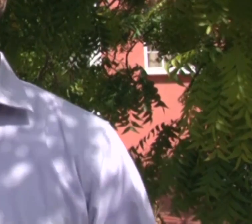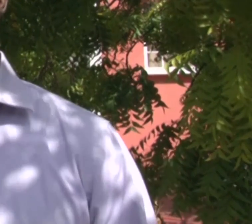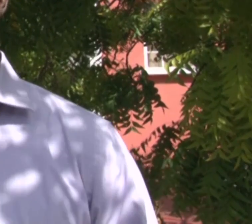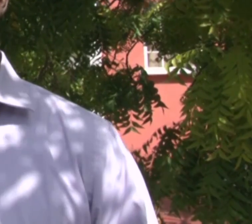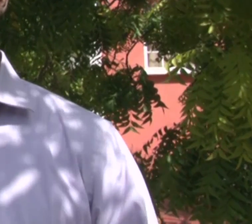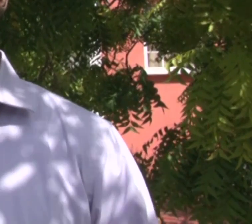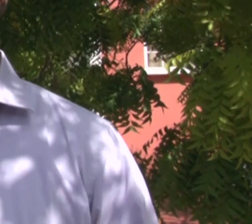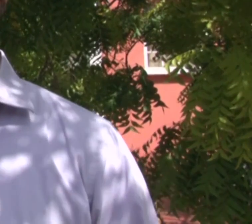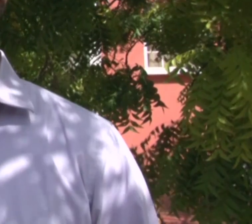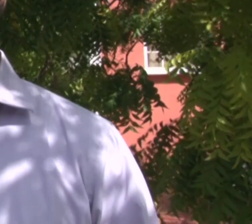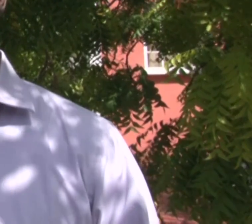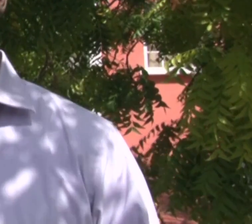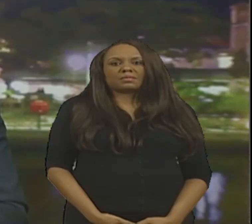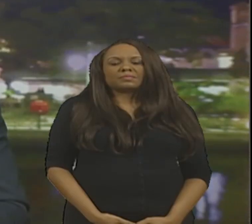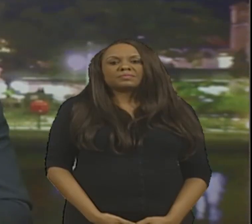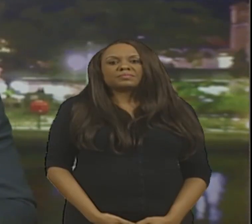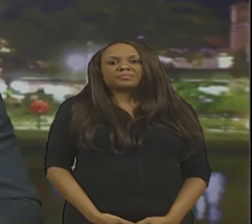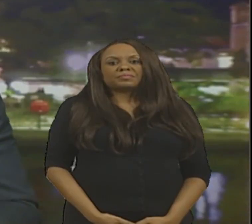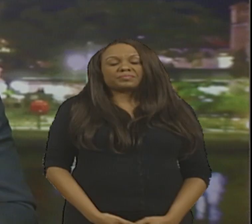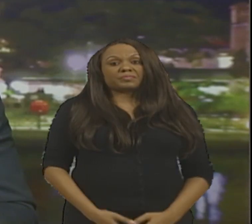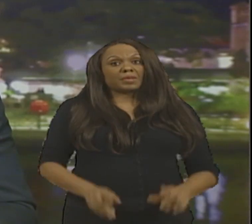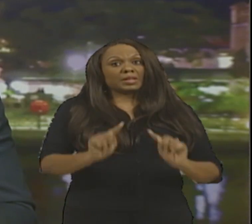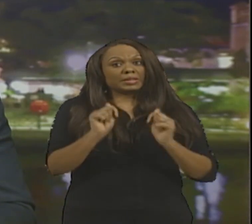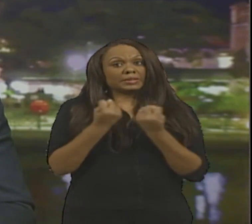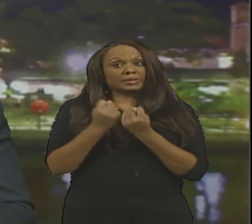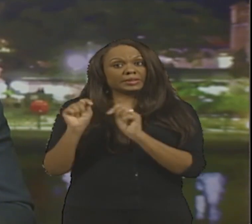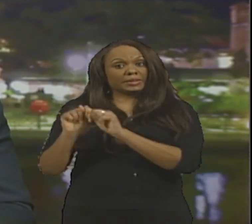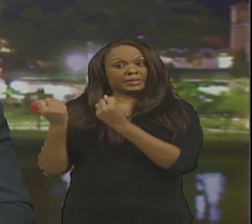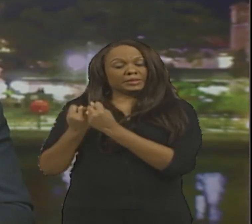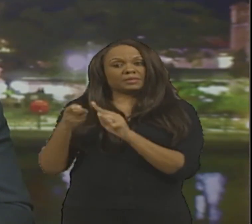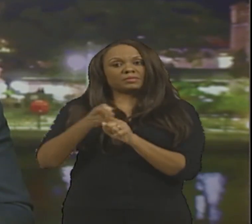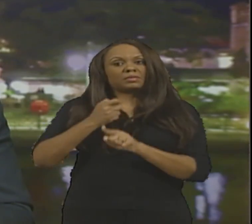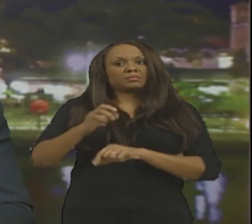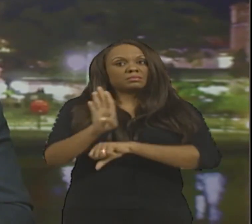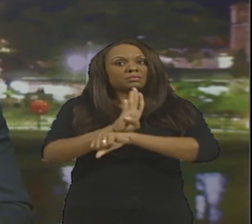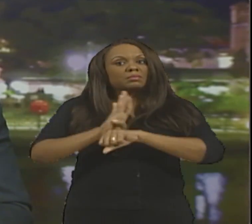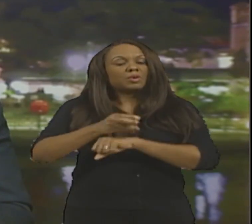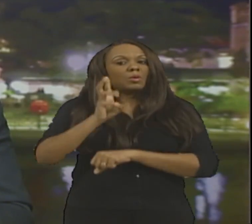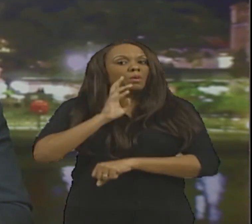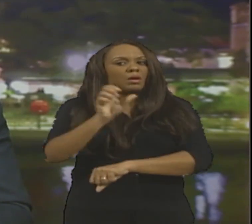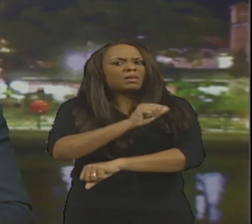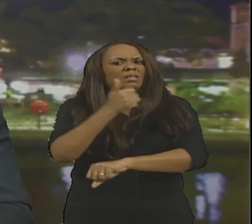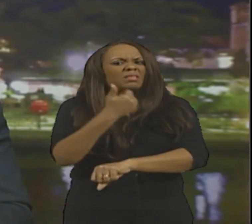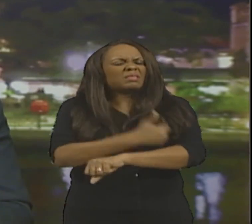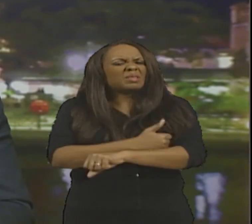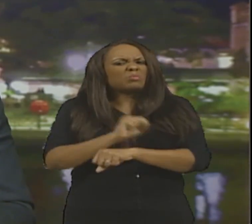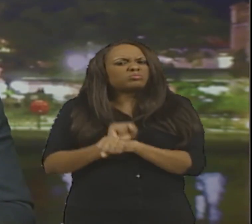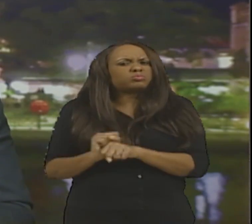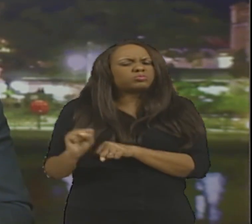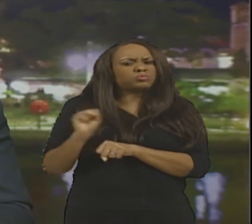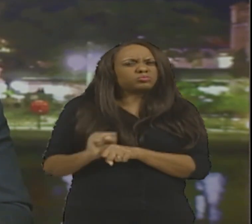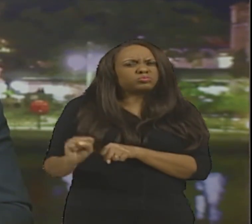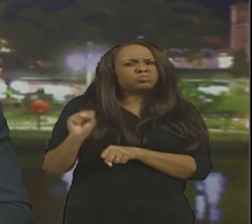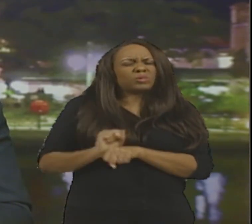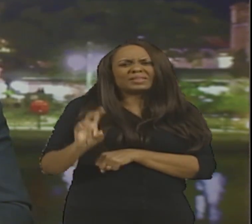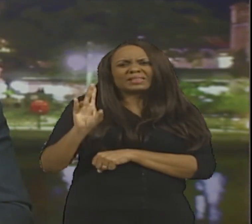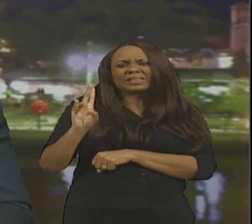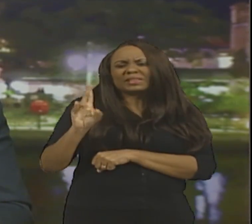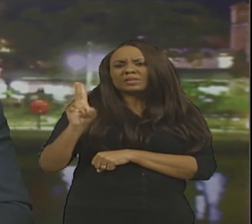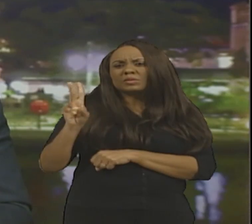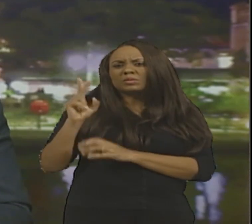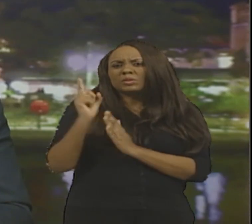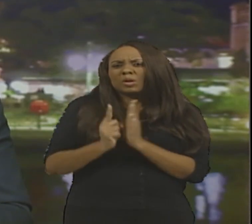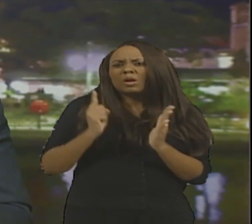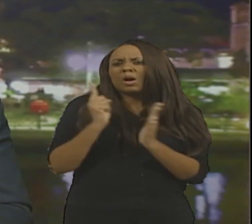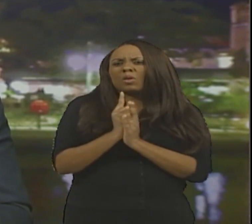429-8787, or any police station. Teams from the Barbados Water Authority have spent the past 72 hours working to resolve a number